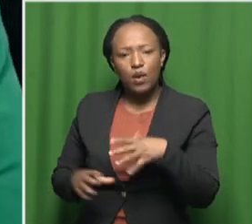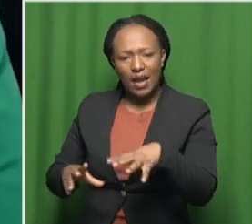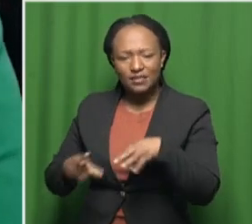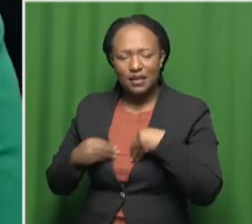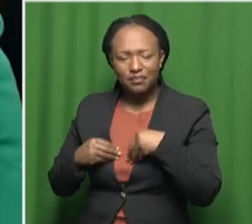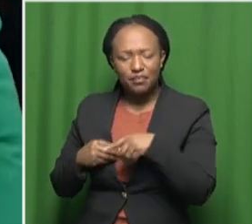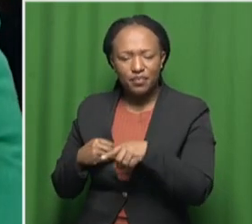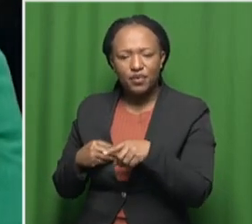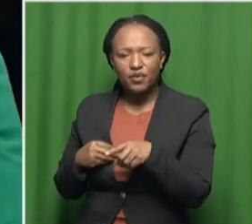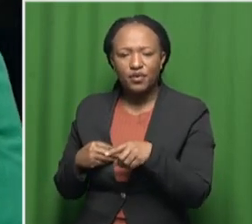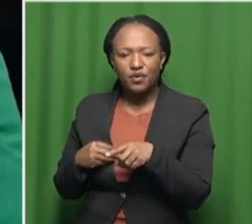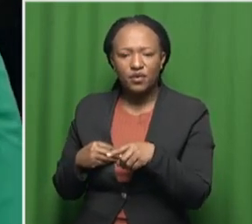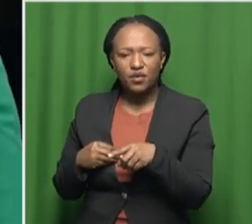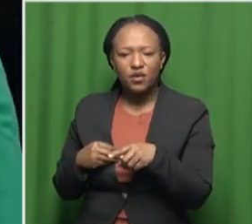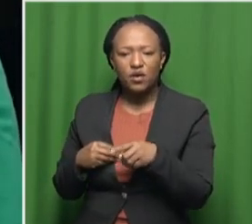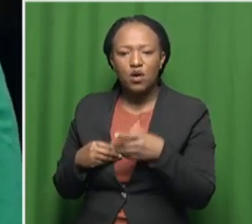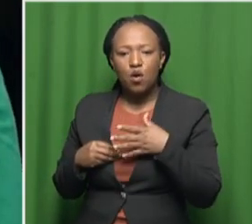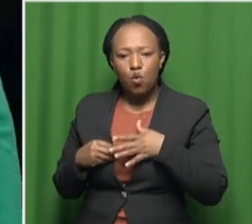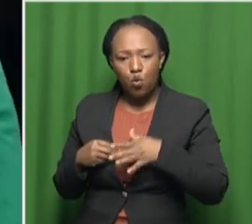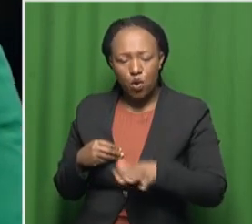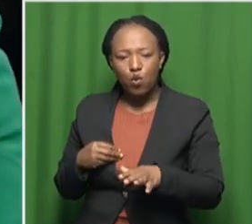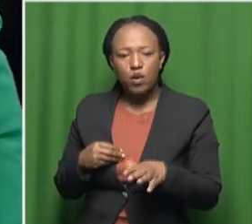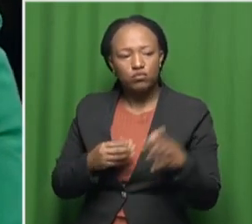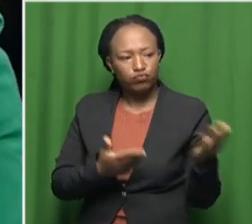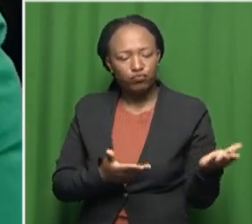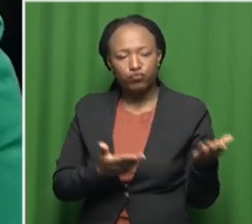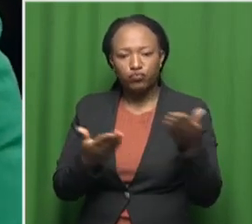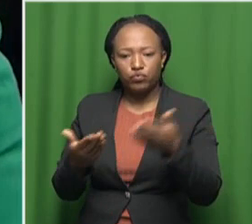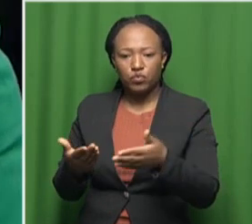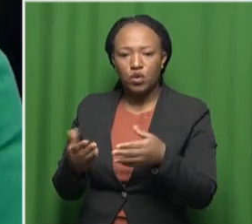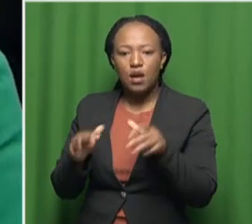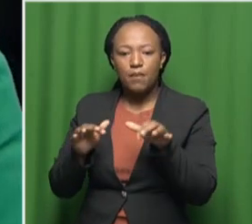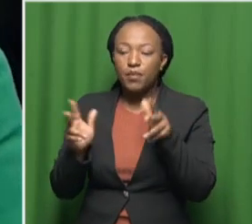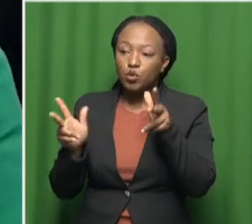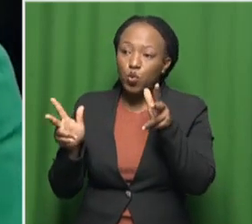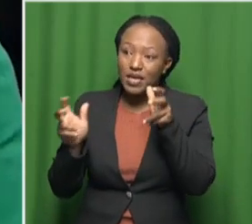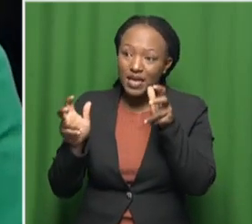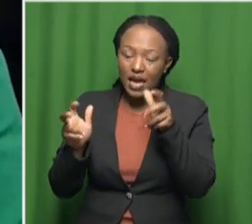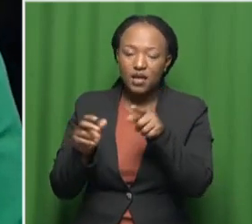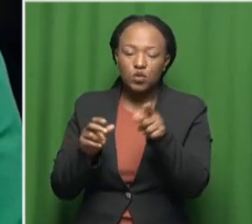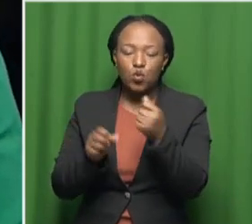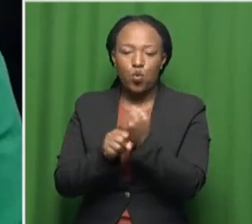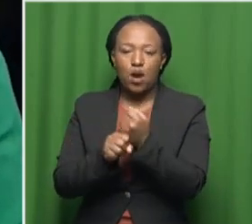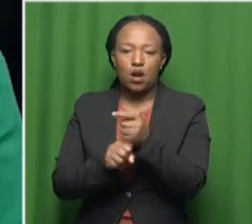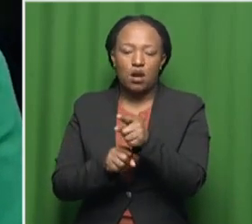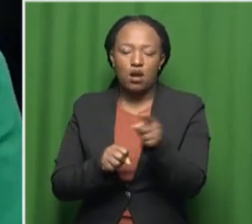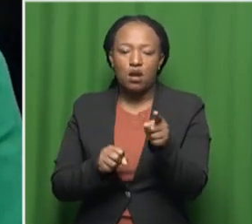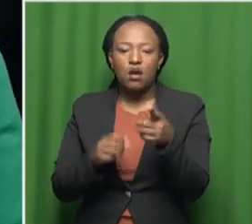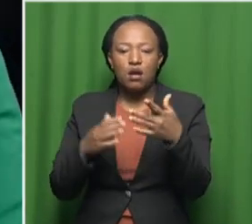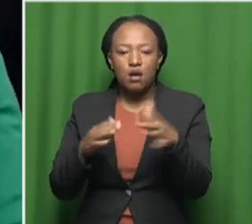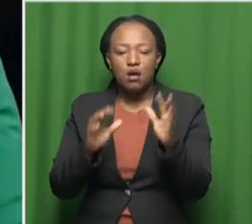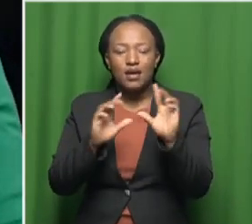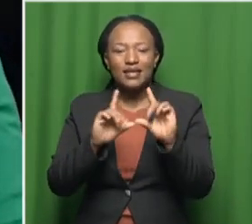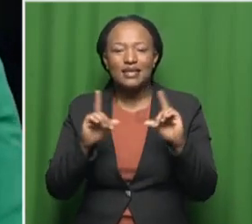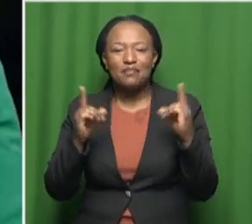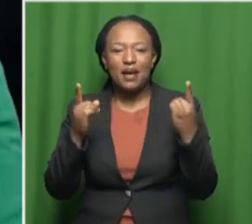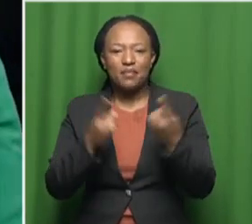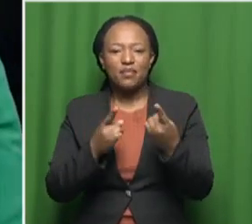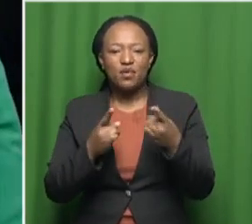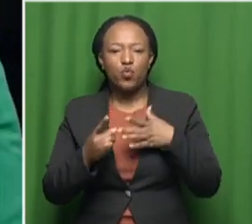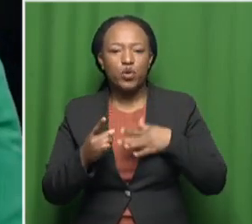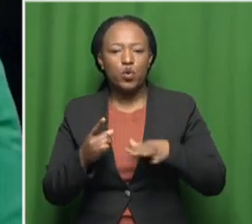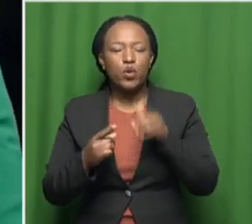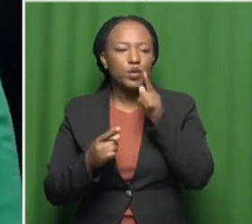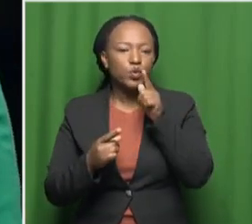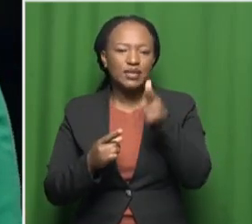really want to let you hear from the people that we work with. We have taken a stance as the department. We don't want to be telling